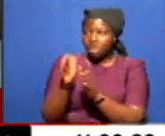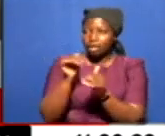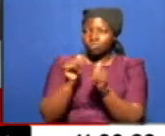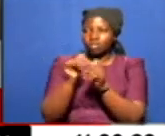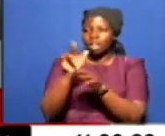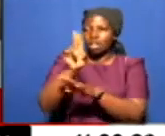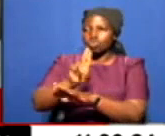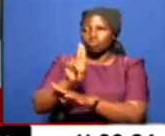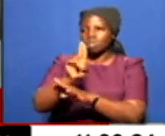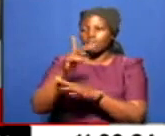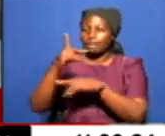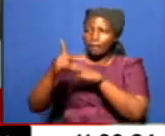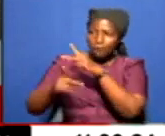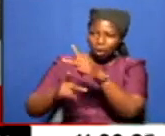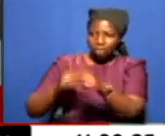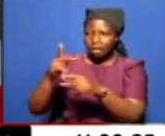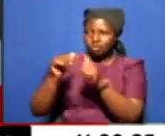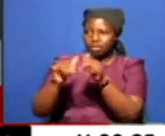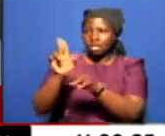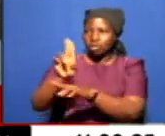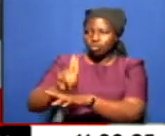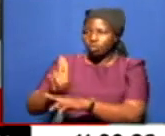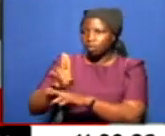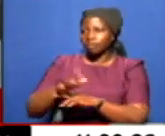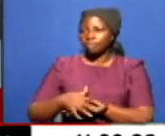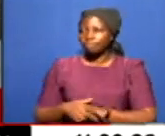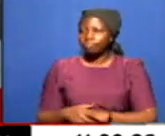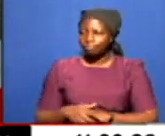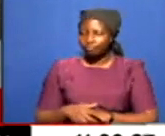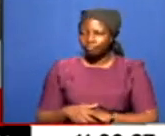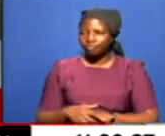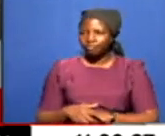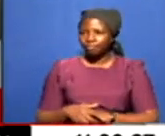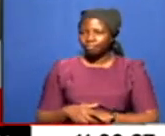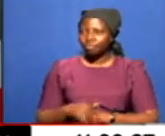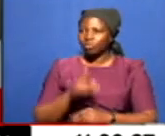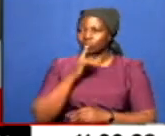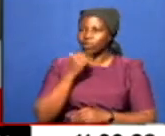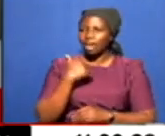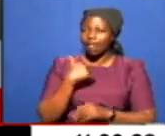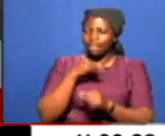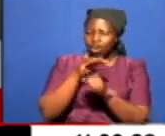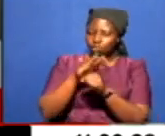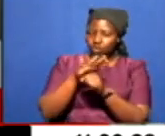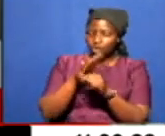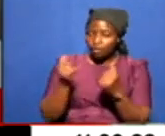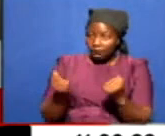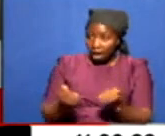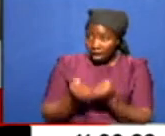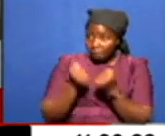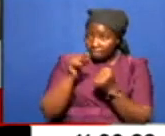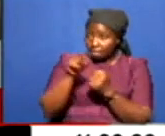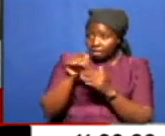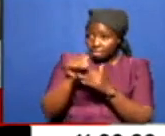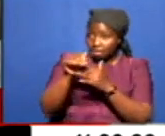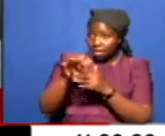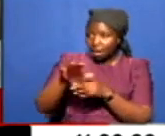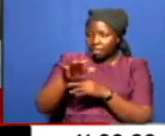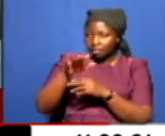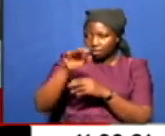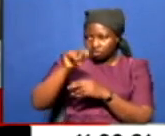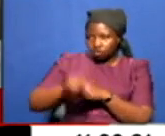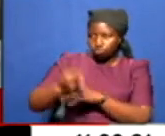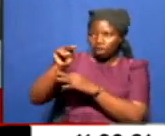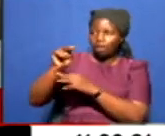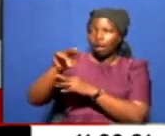the procedures which are used. So there is a lot that is being done in these frontier counties by the enforcement